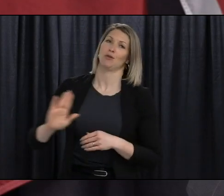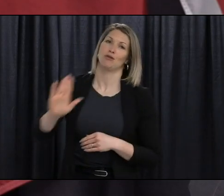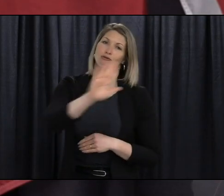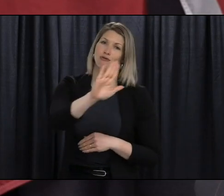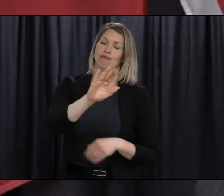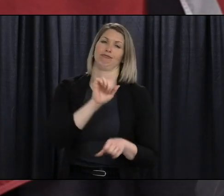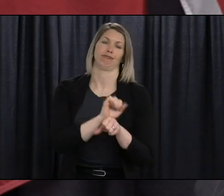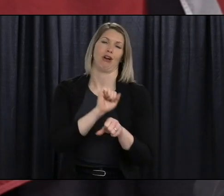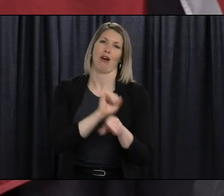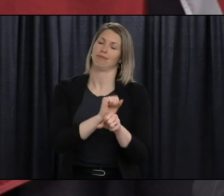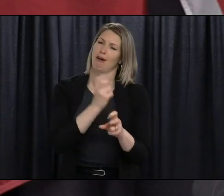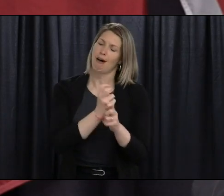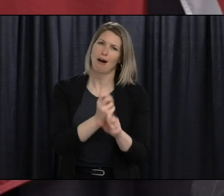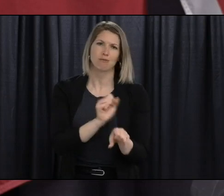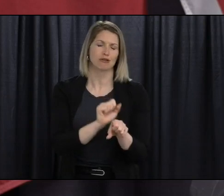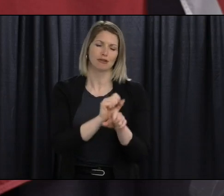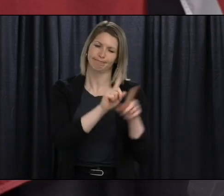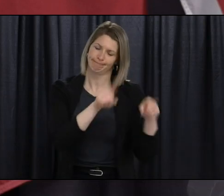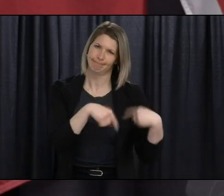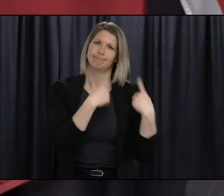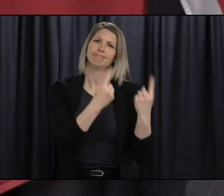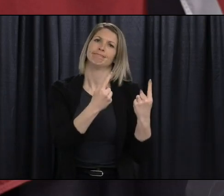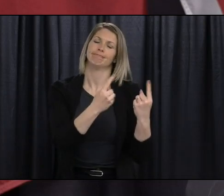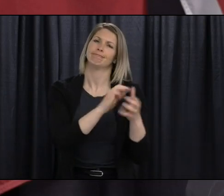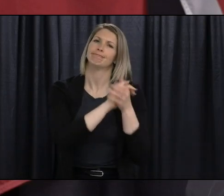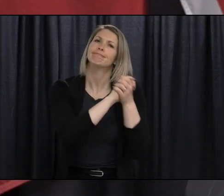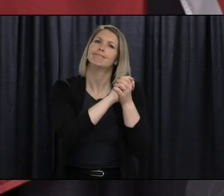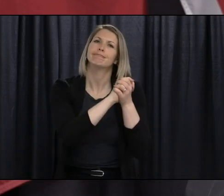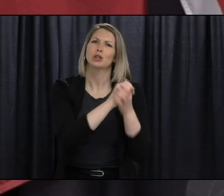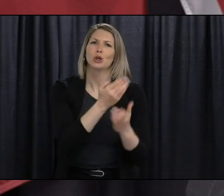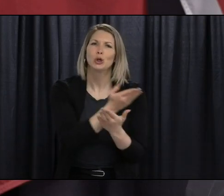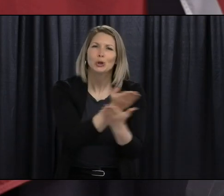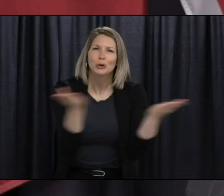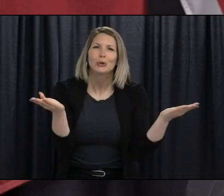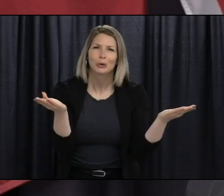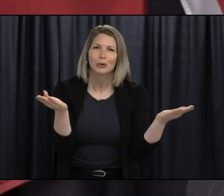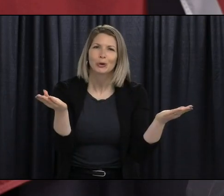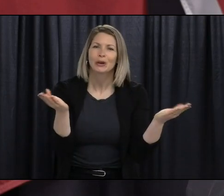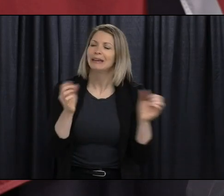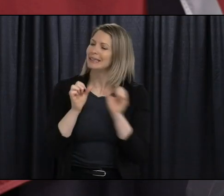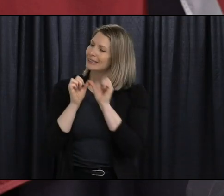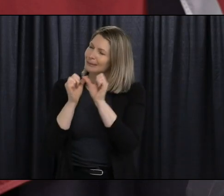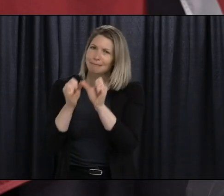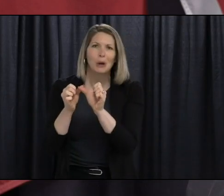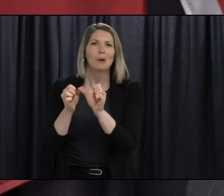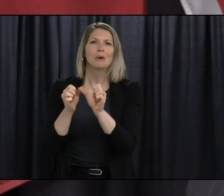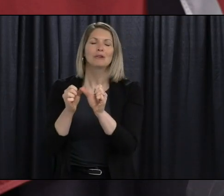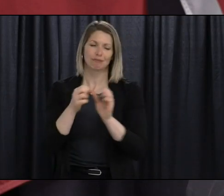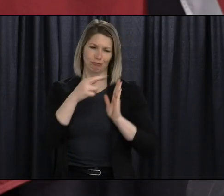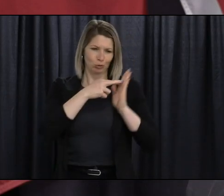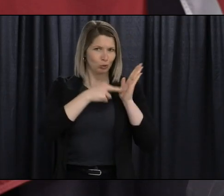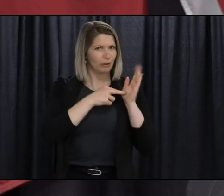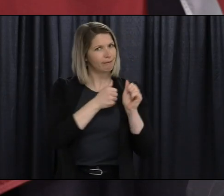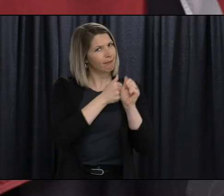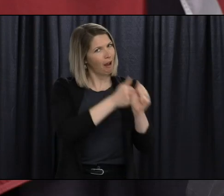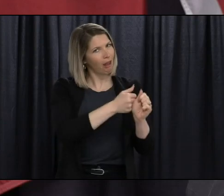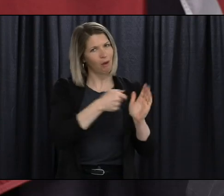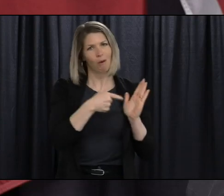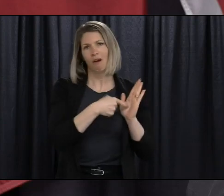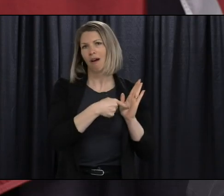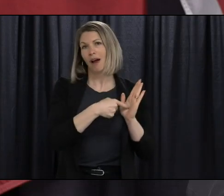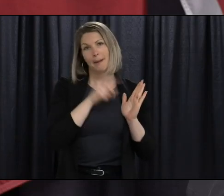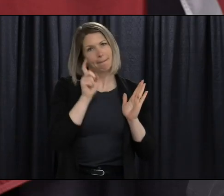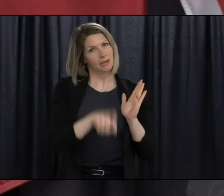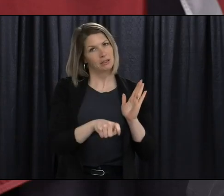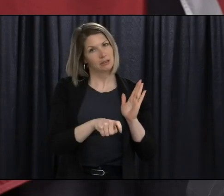of the virus throughout Newfoundland and Labrador. Let's keep up the great work by continuing to follow the public health guidelines that Dr. Fitzgerald